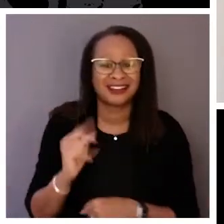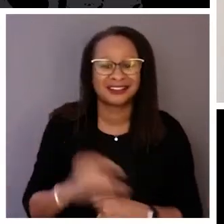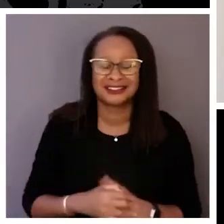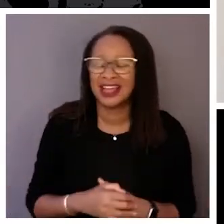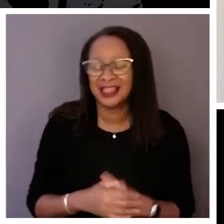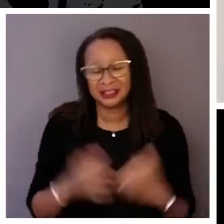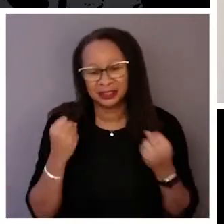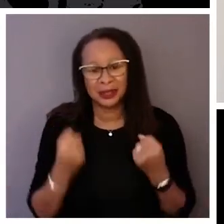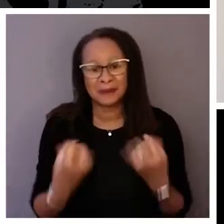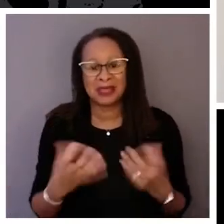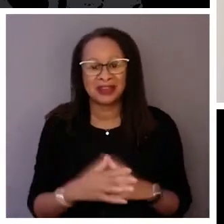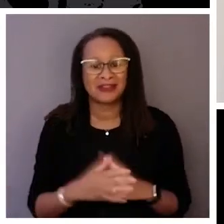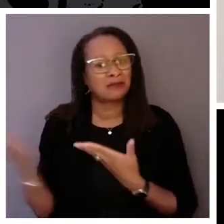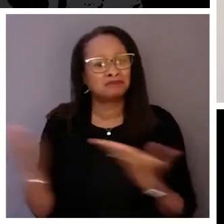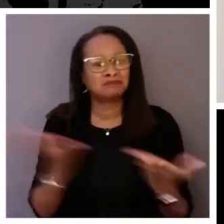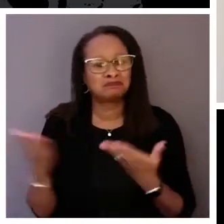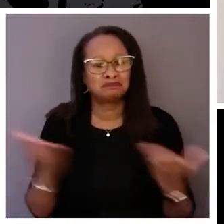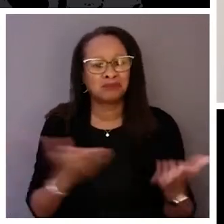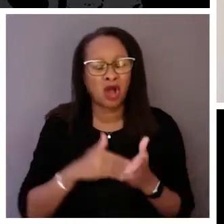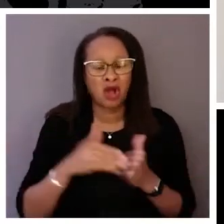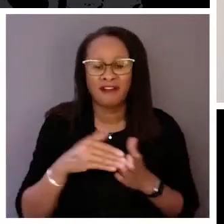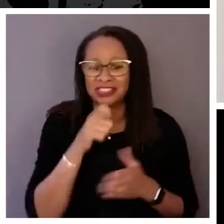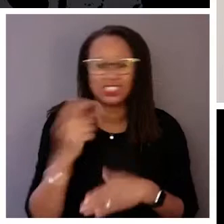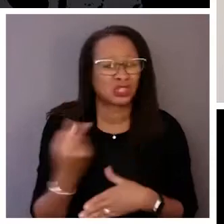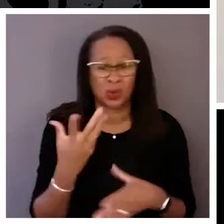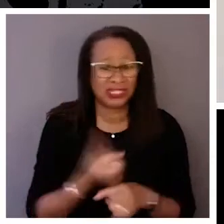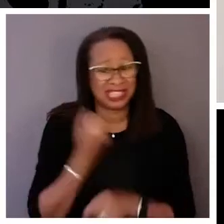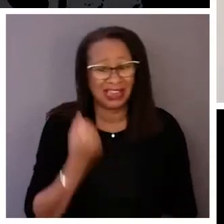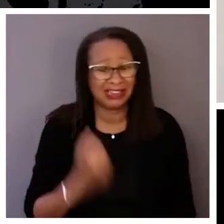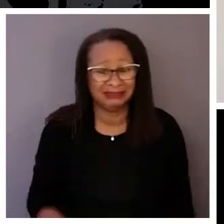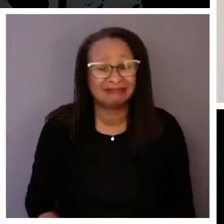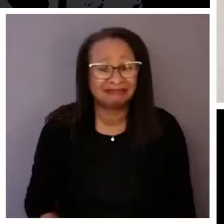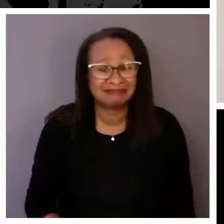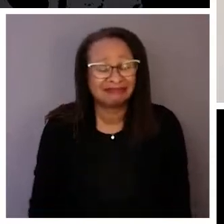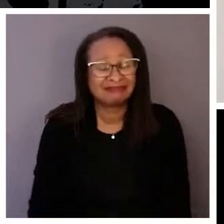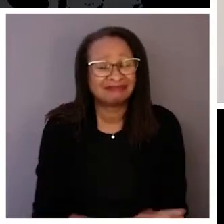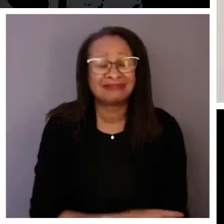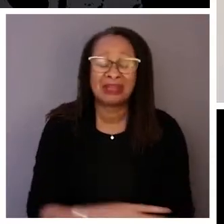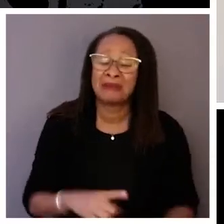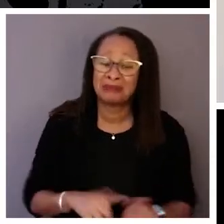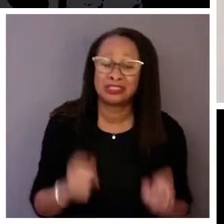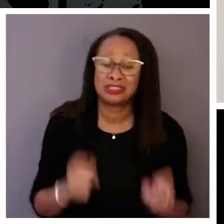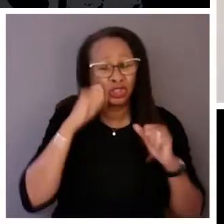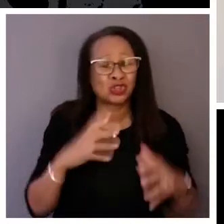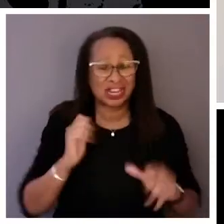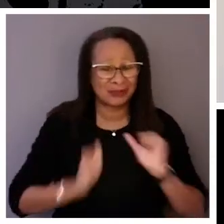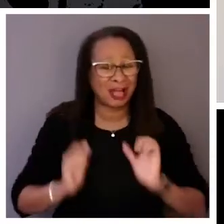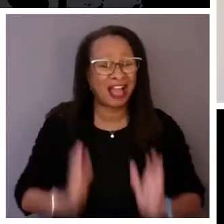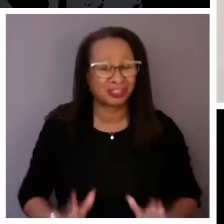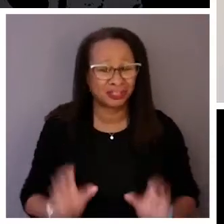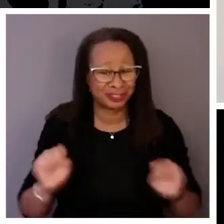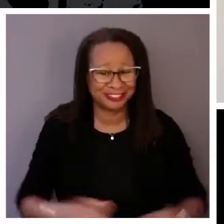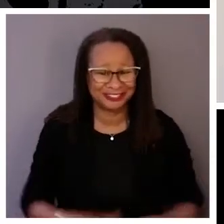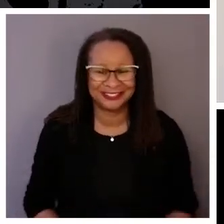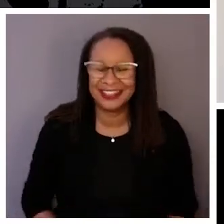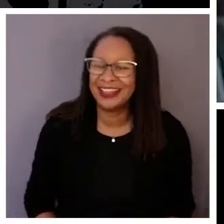it. And there's been many, I brought her in a lot and she doesn't always get it, but she's an incredible